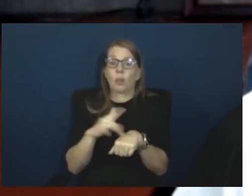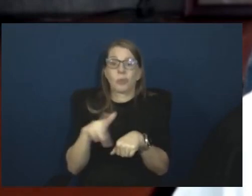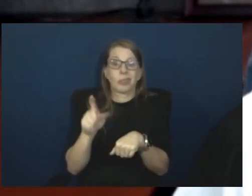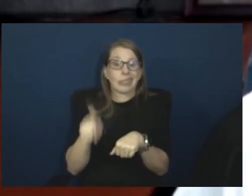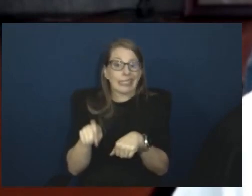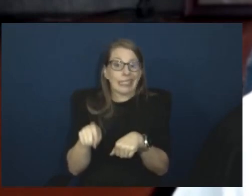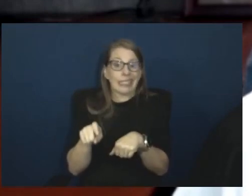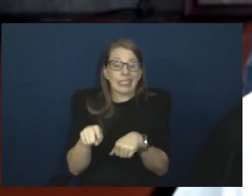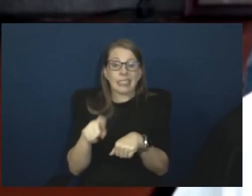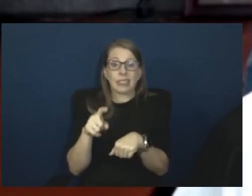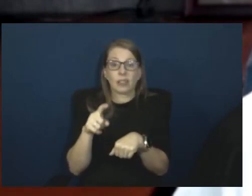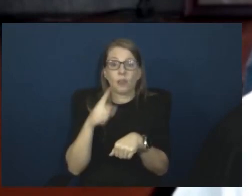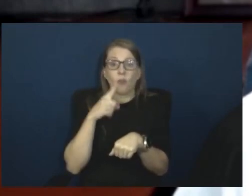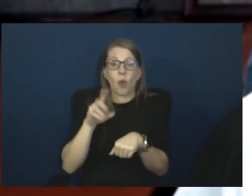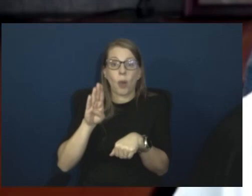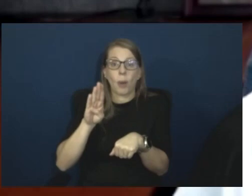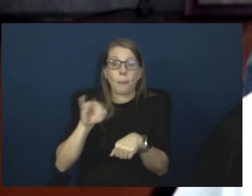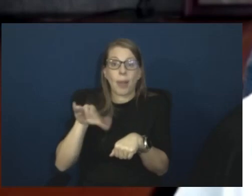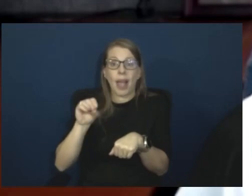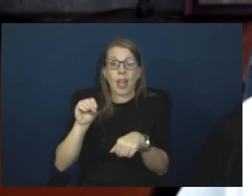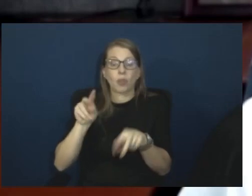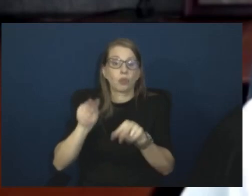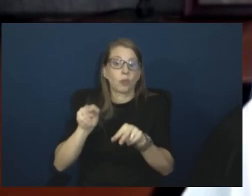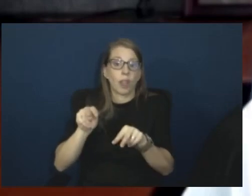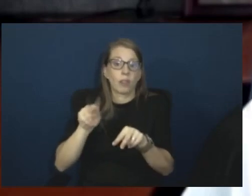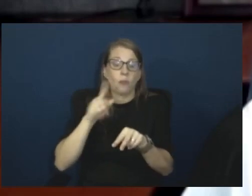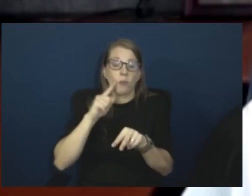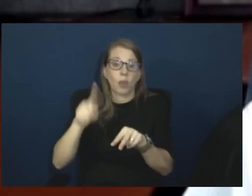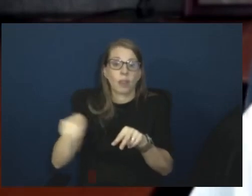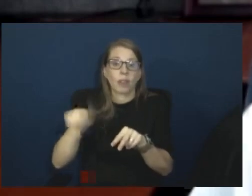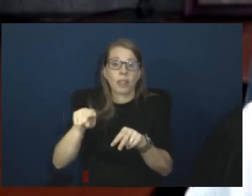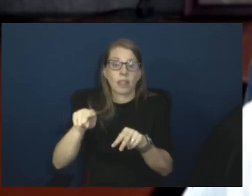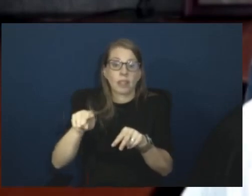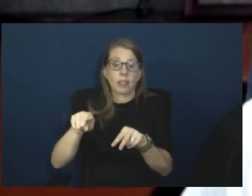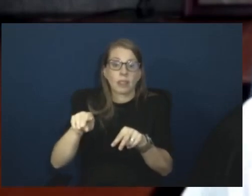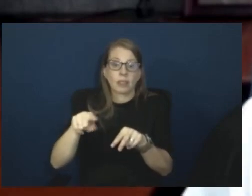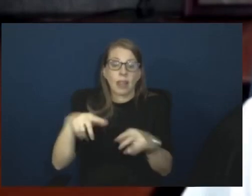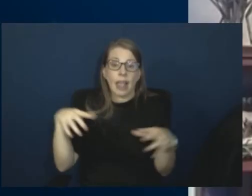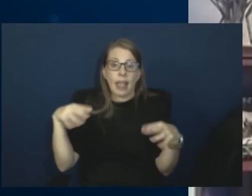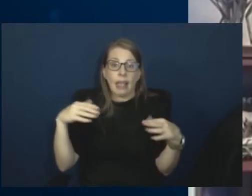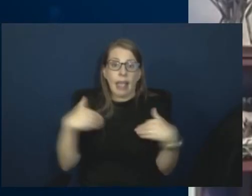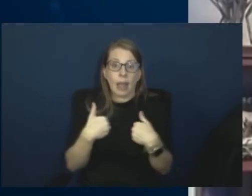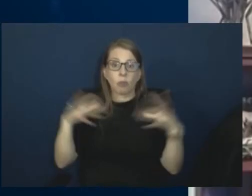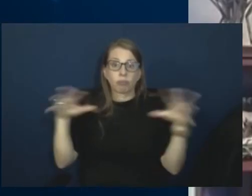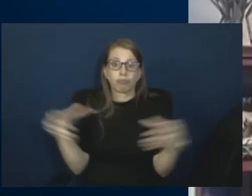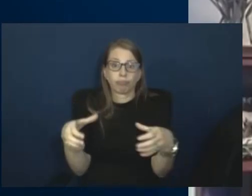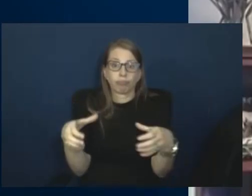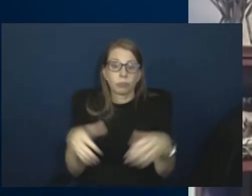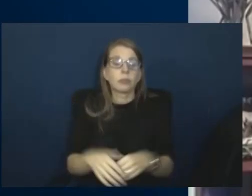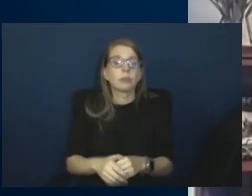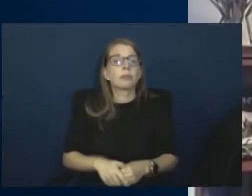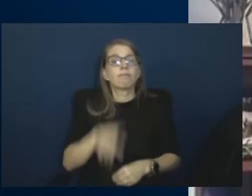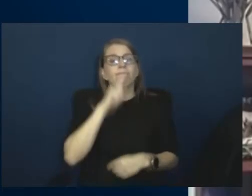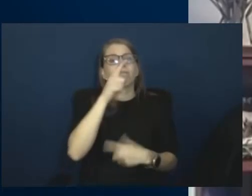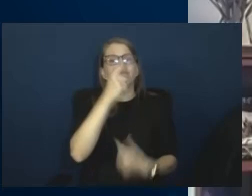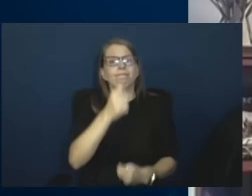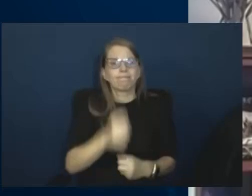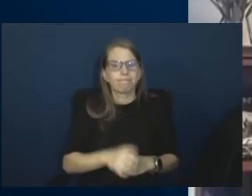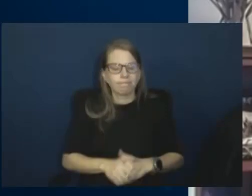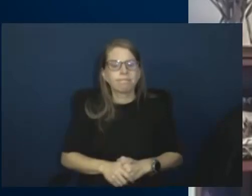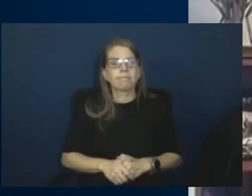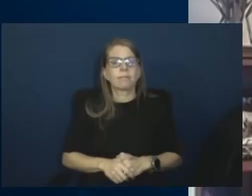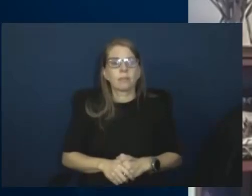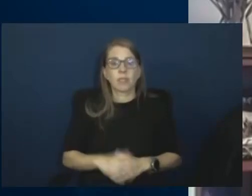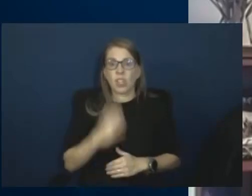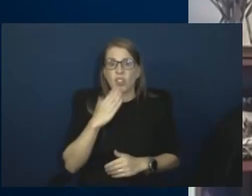to do biosurveillance in these animal populations. Over. Very interesting. Thanks. Yeah, I mean, I think those are good points, and